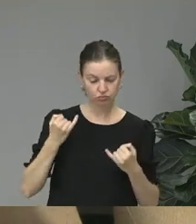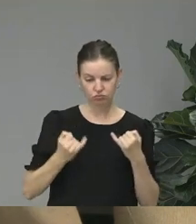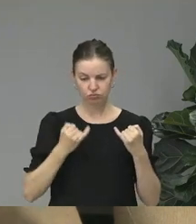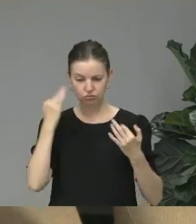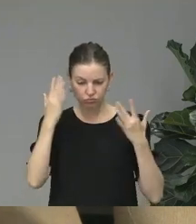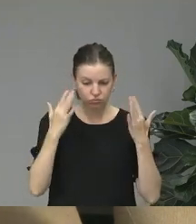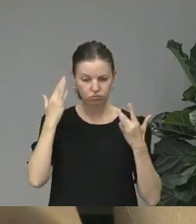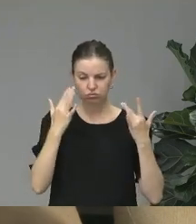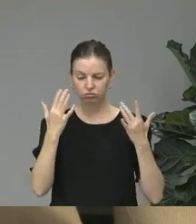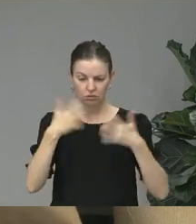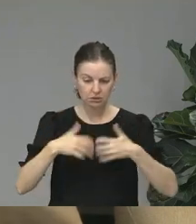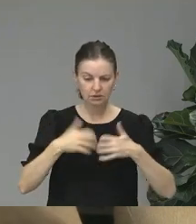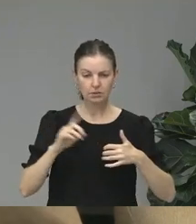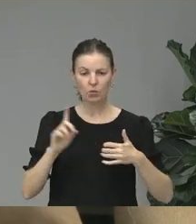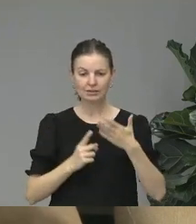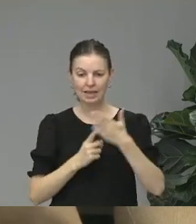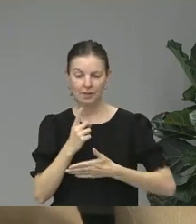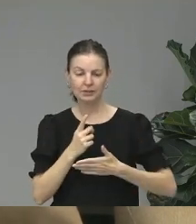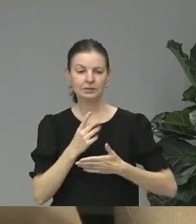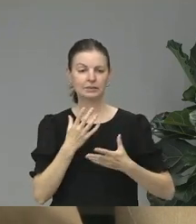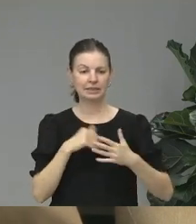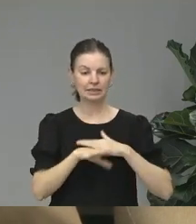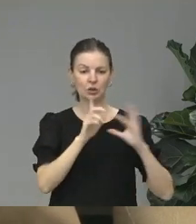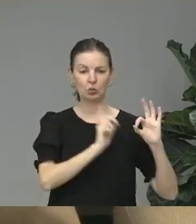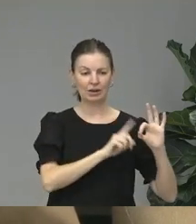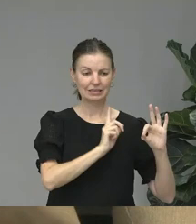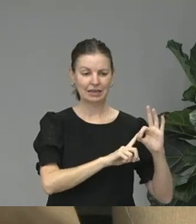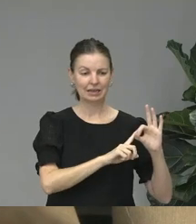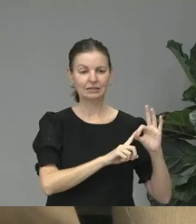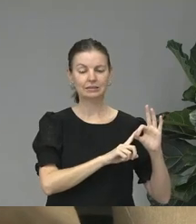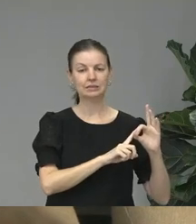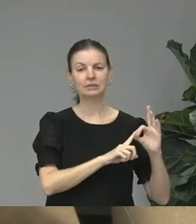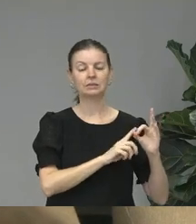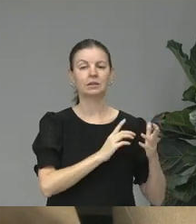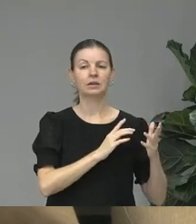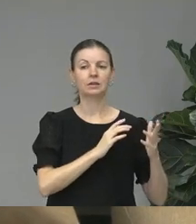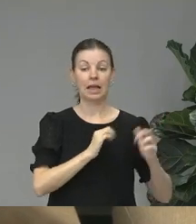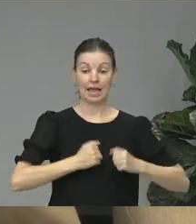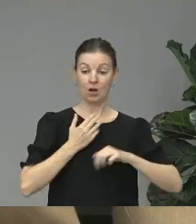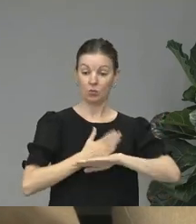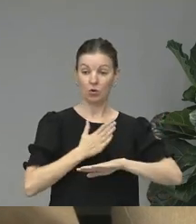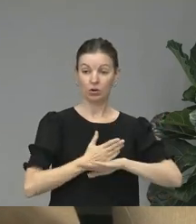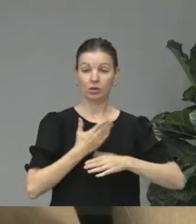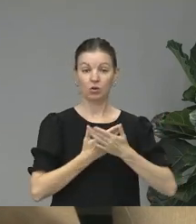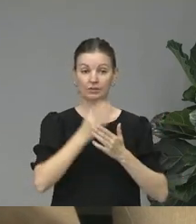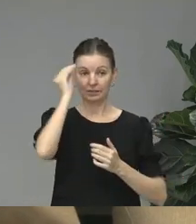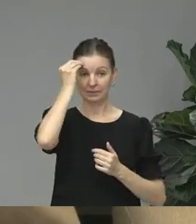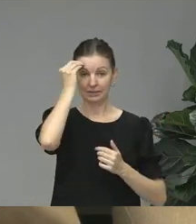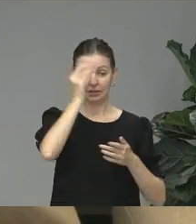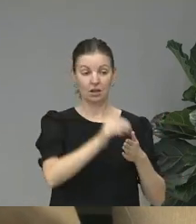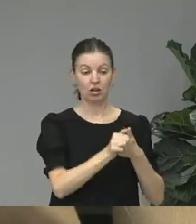what is happening in Queensland from time to time, you know, like our work on the committee is